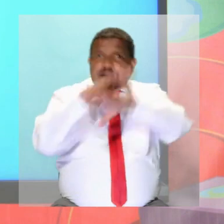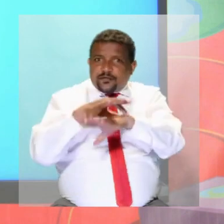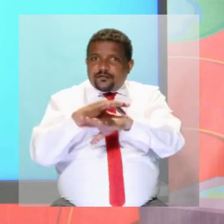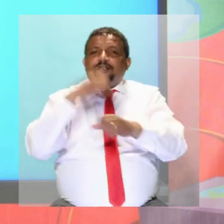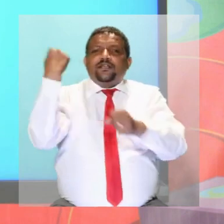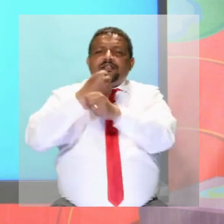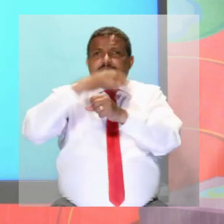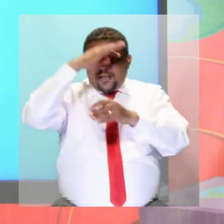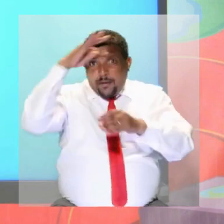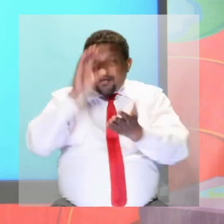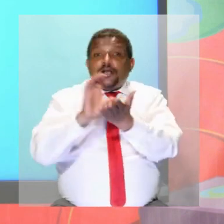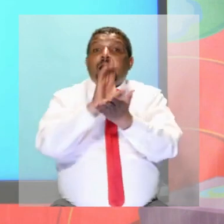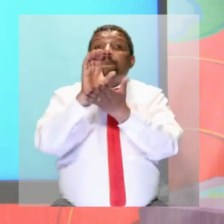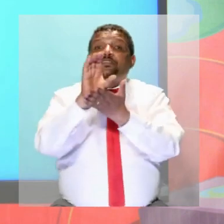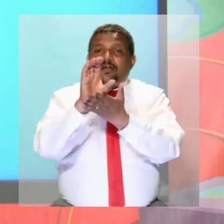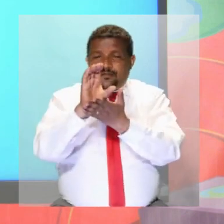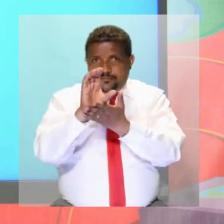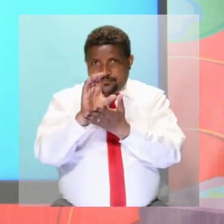and capital